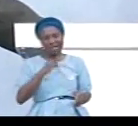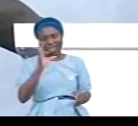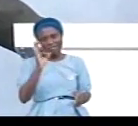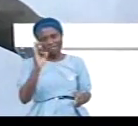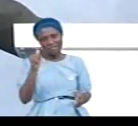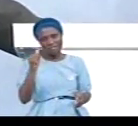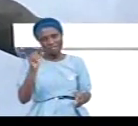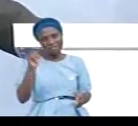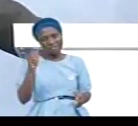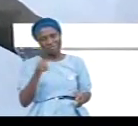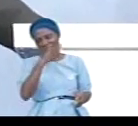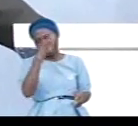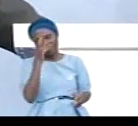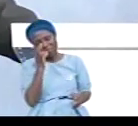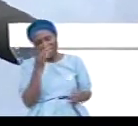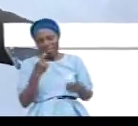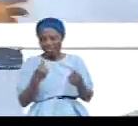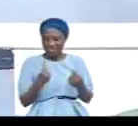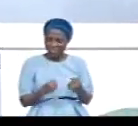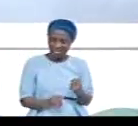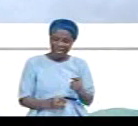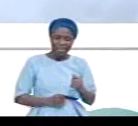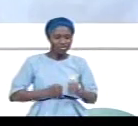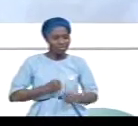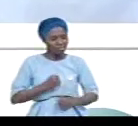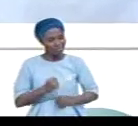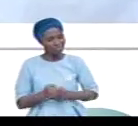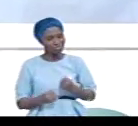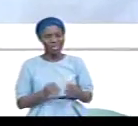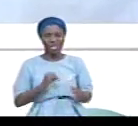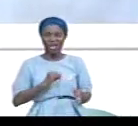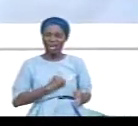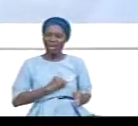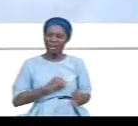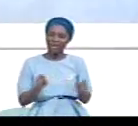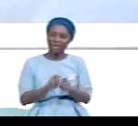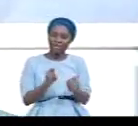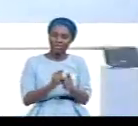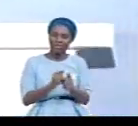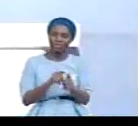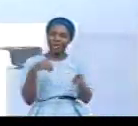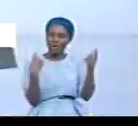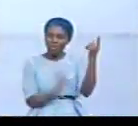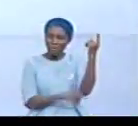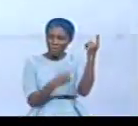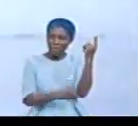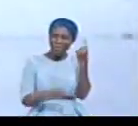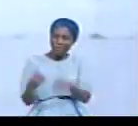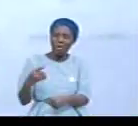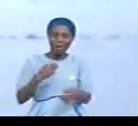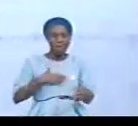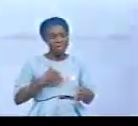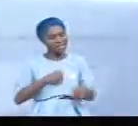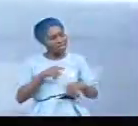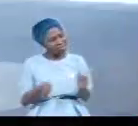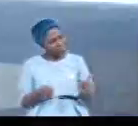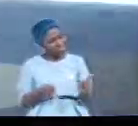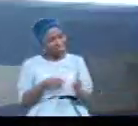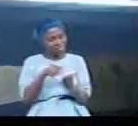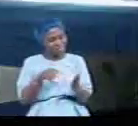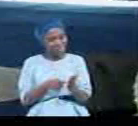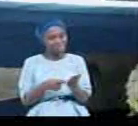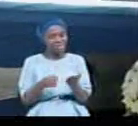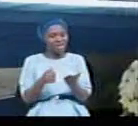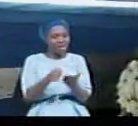I struggle, I even punish myself, but adultery, fornication is